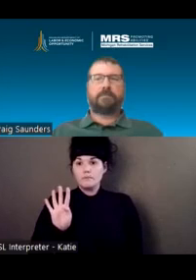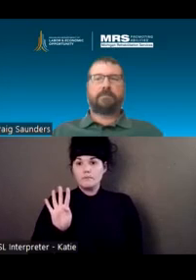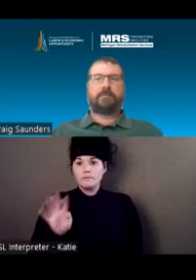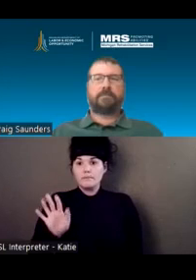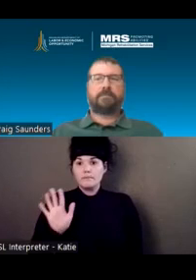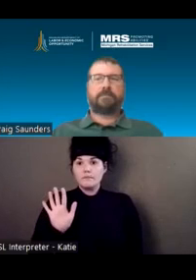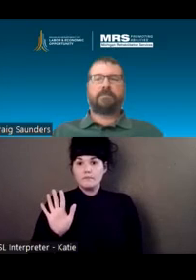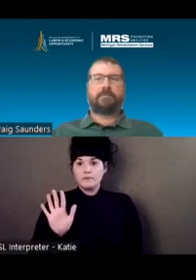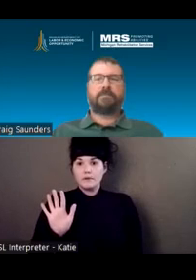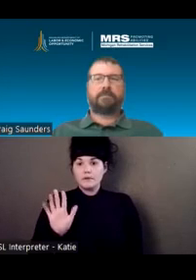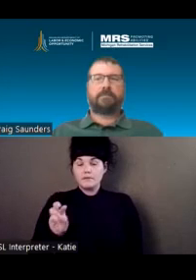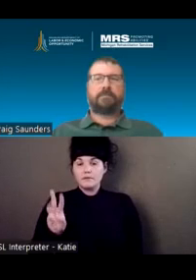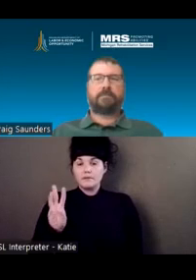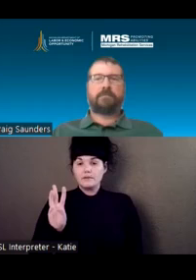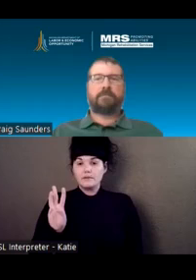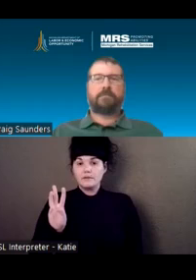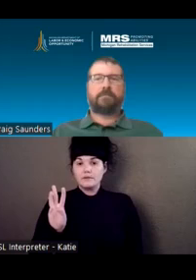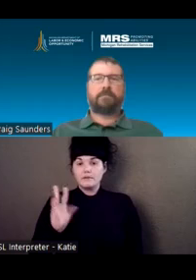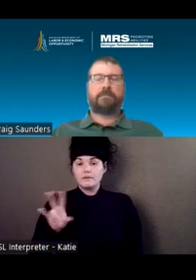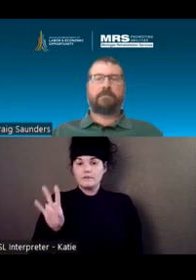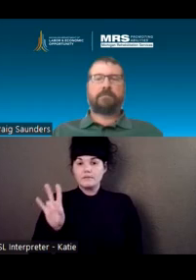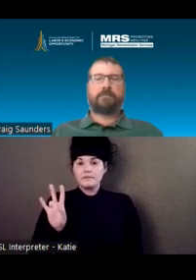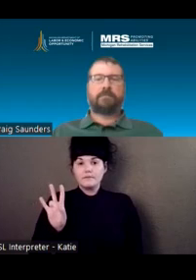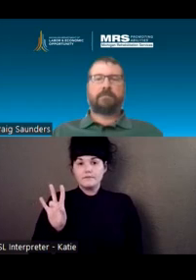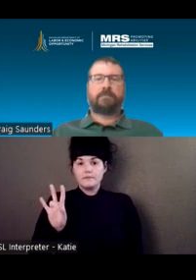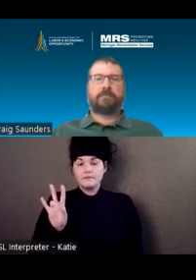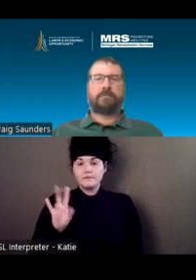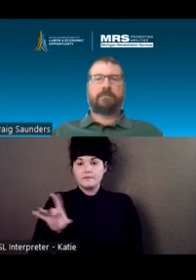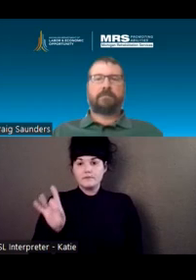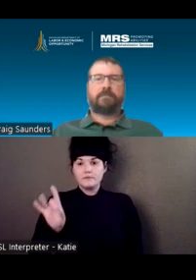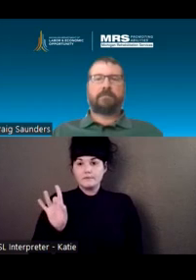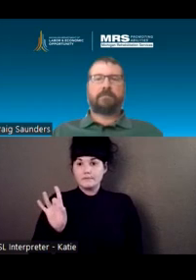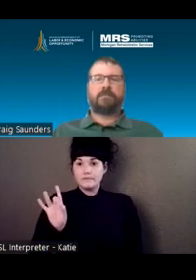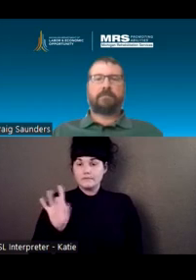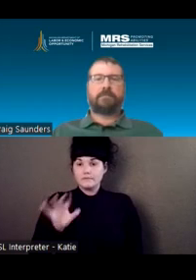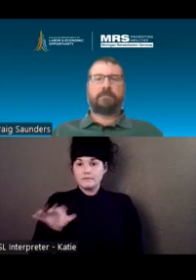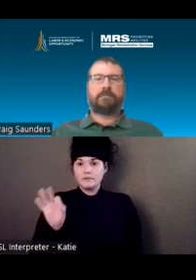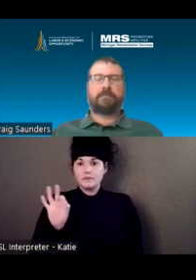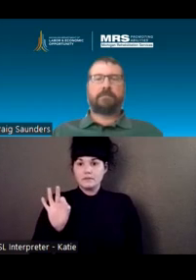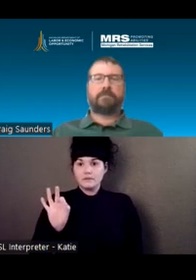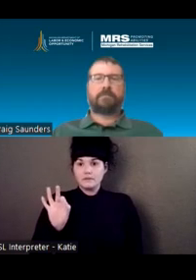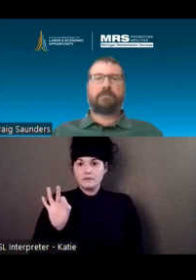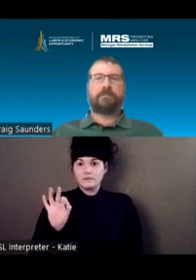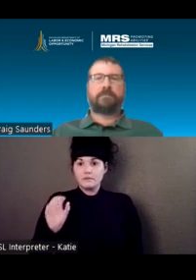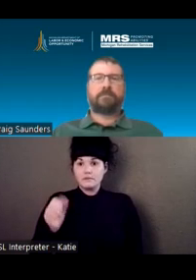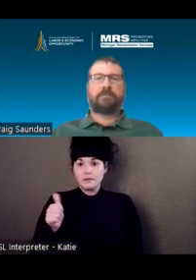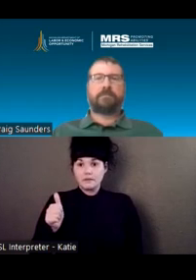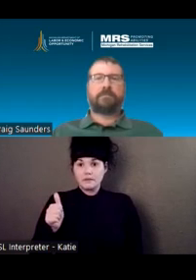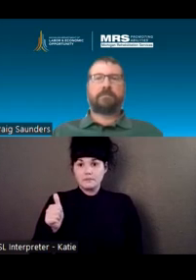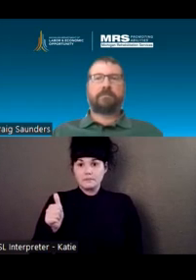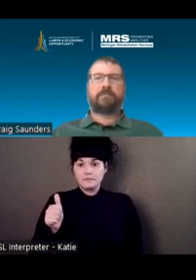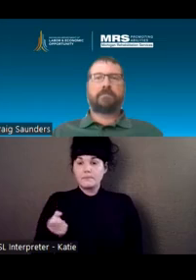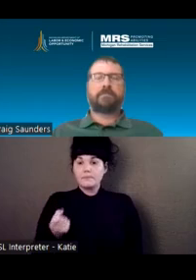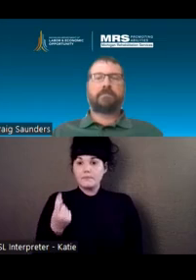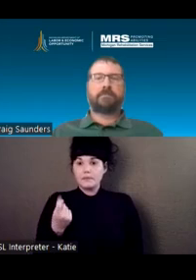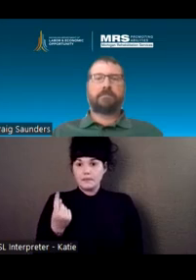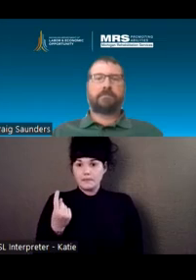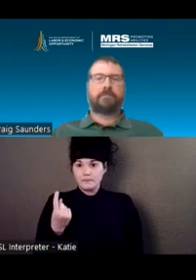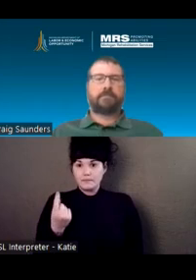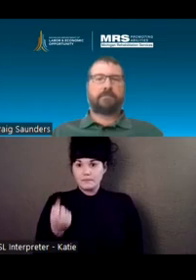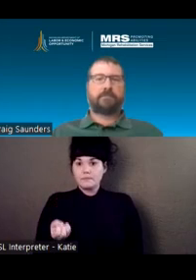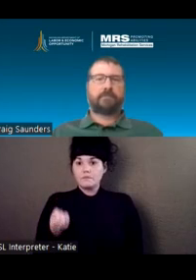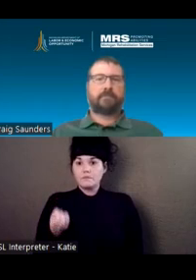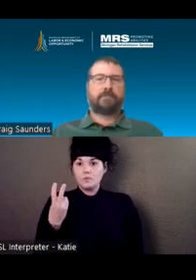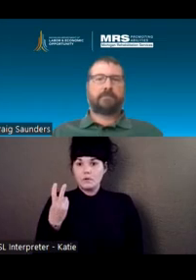5, 6, 7, 8, 9, 10, 11,